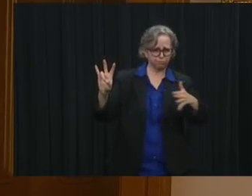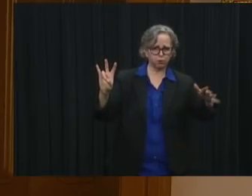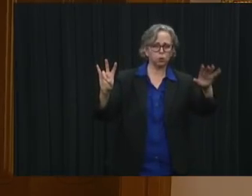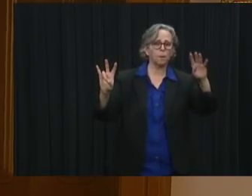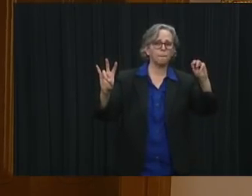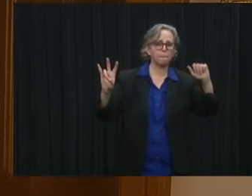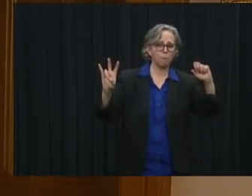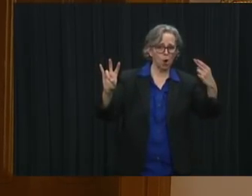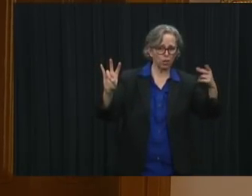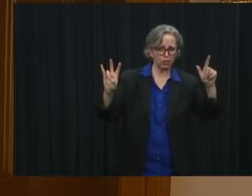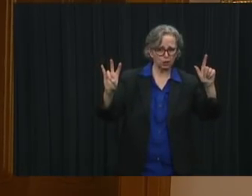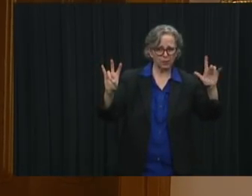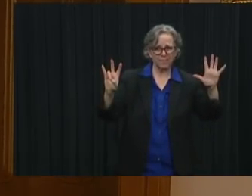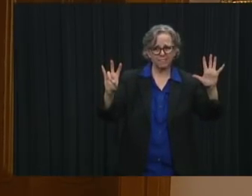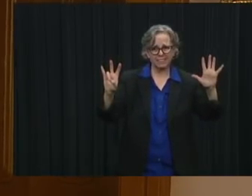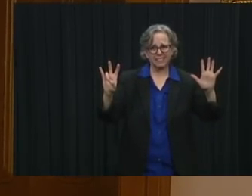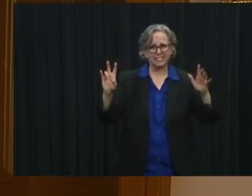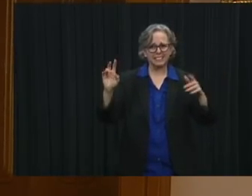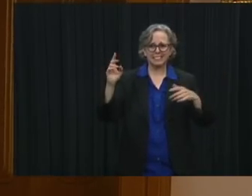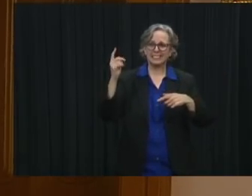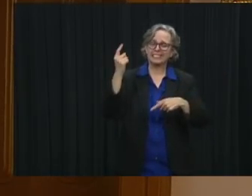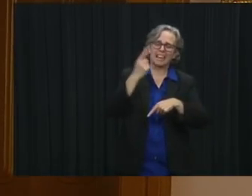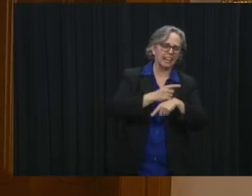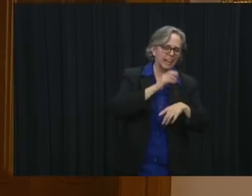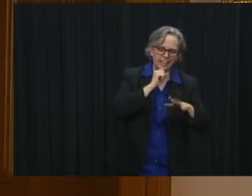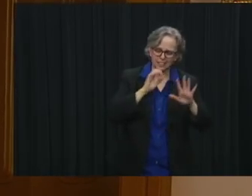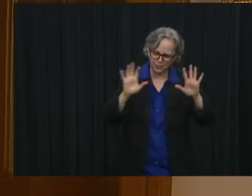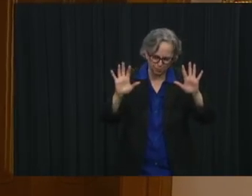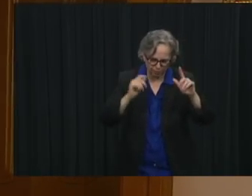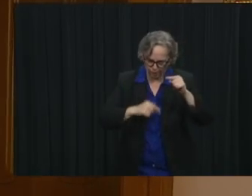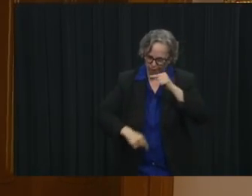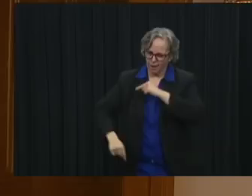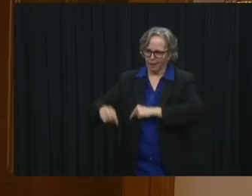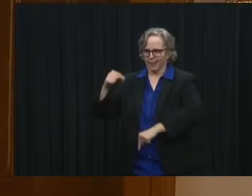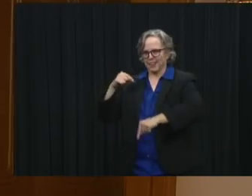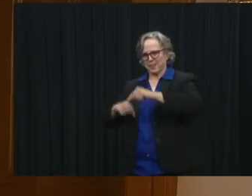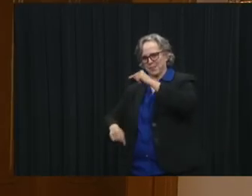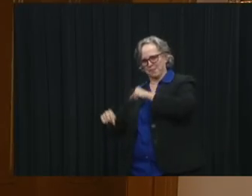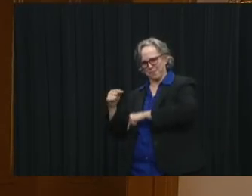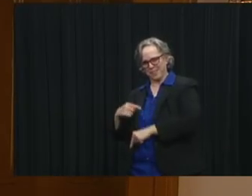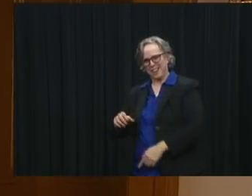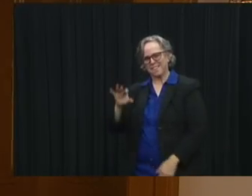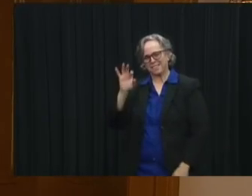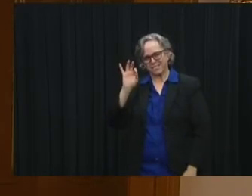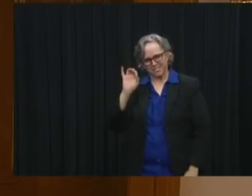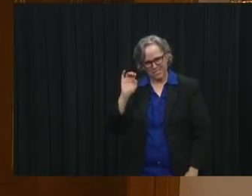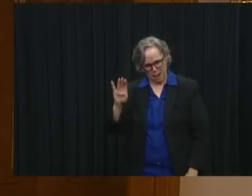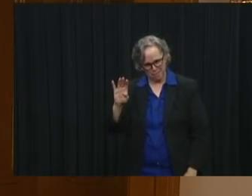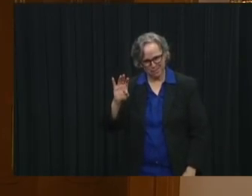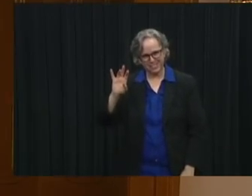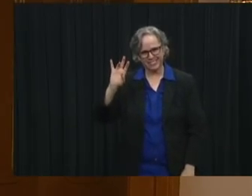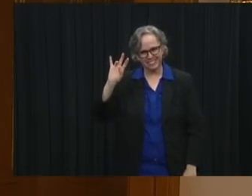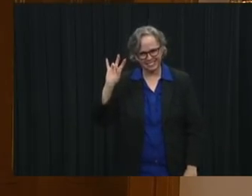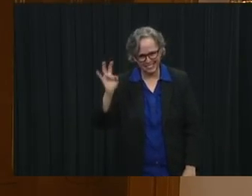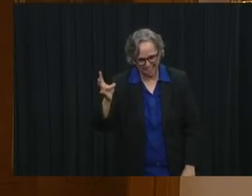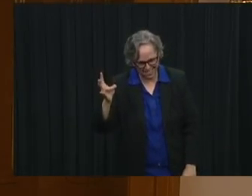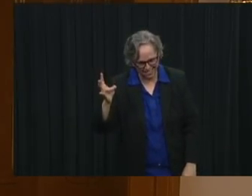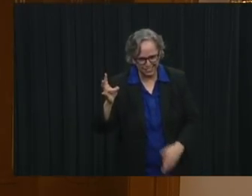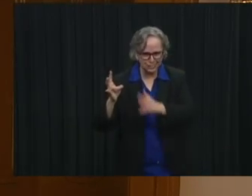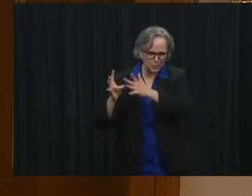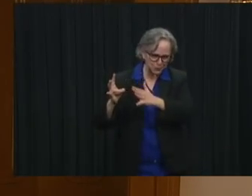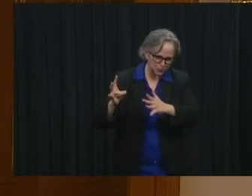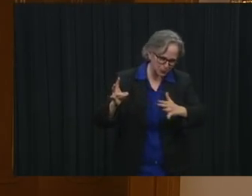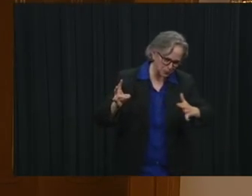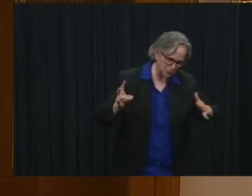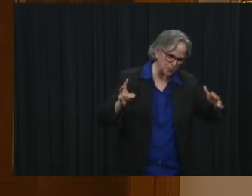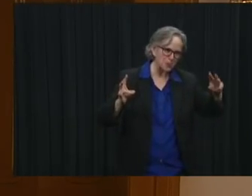date range of onset to stopping the start of symptoms. But the age range is from under 1 to 94.